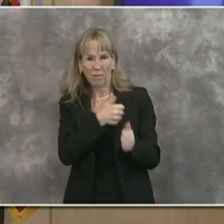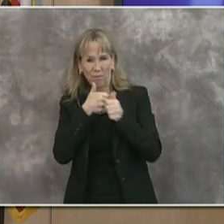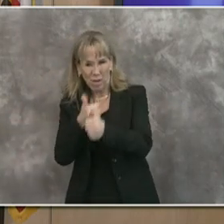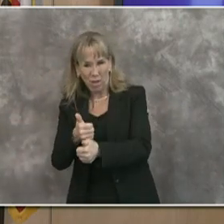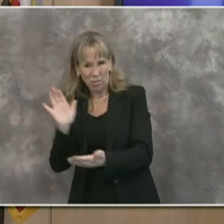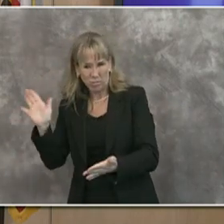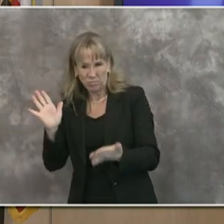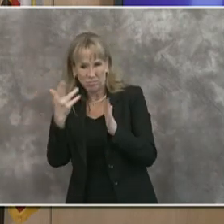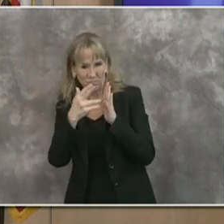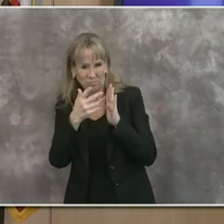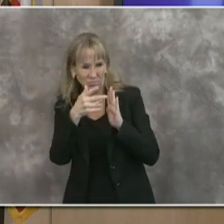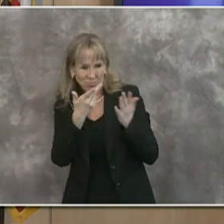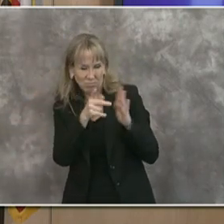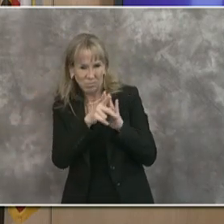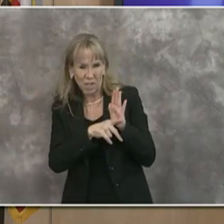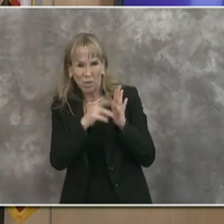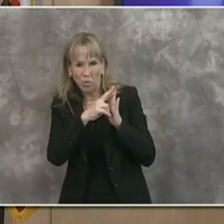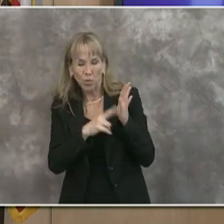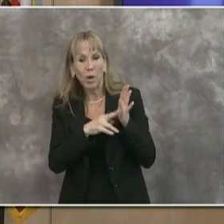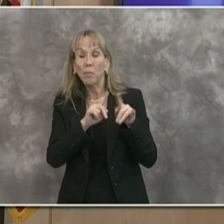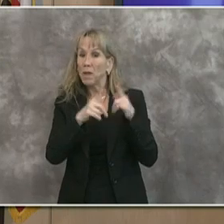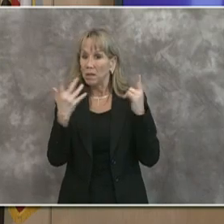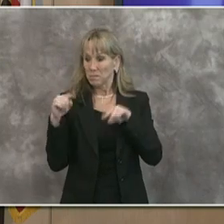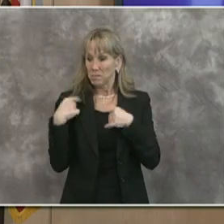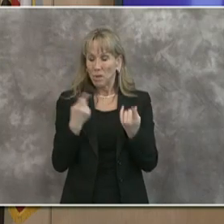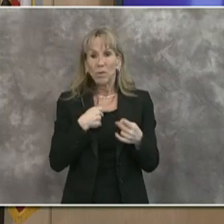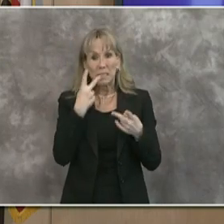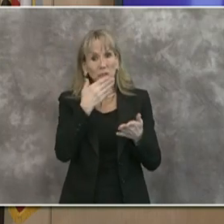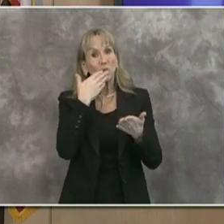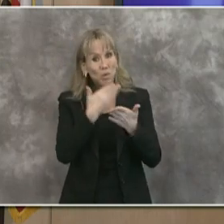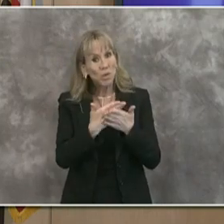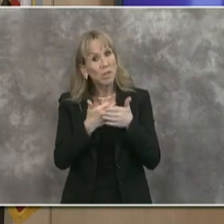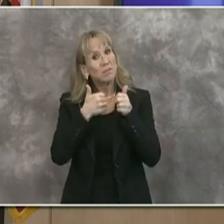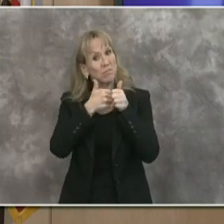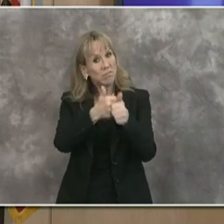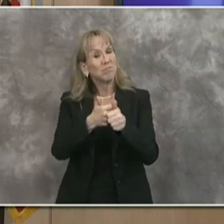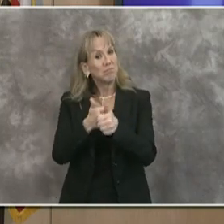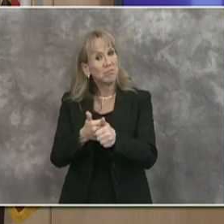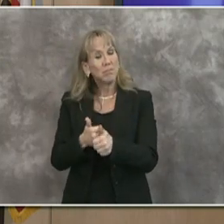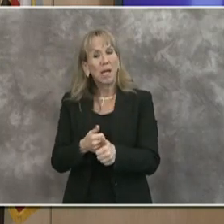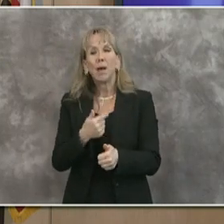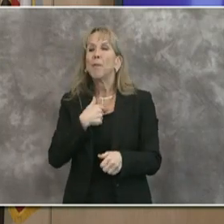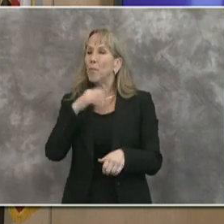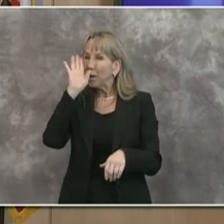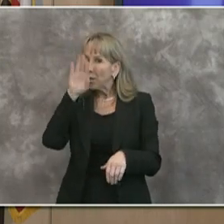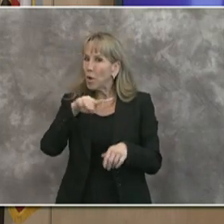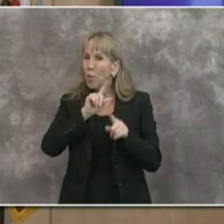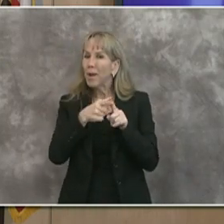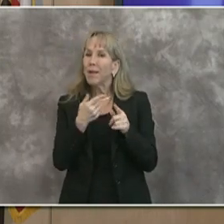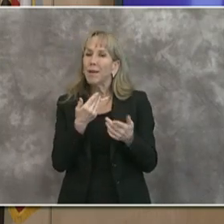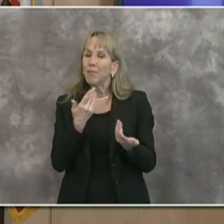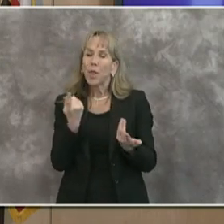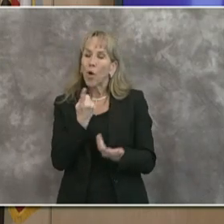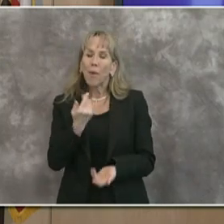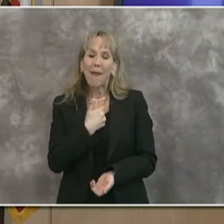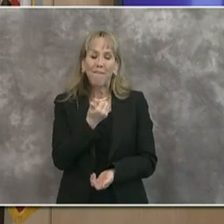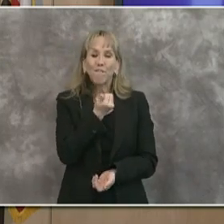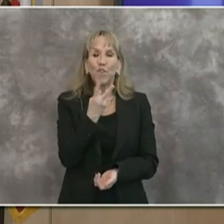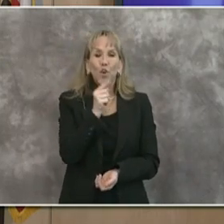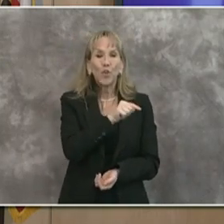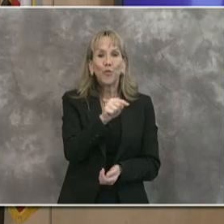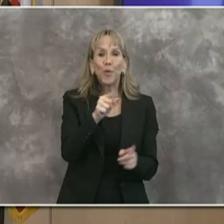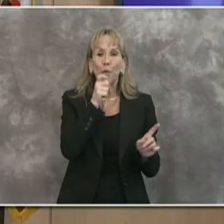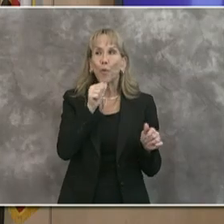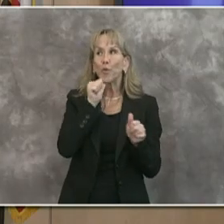good compliance to date. We know that when there's a handful of isolated individuals who don't do it, it attracts a lot of